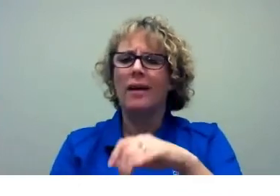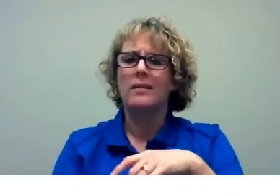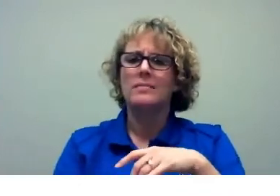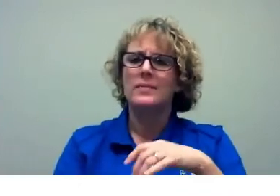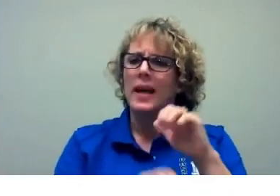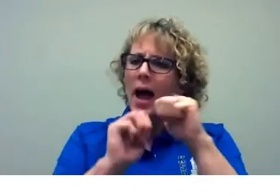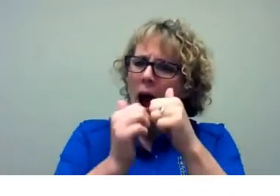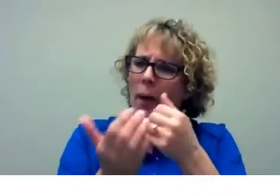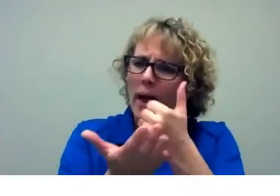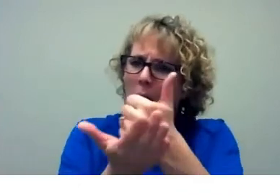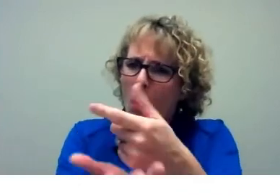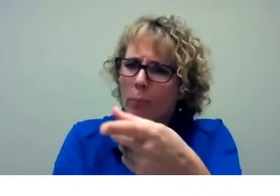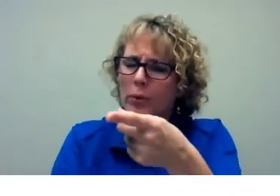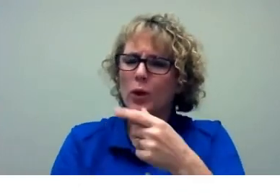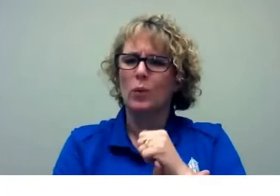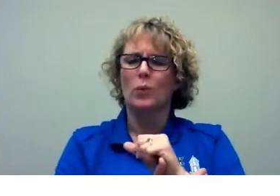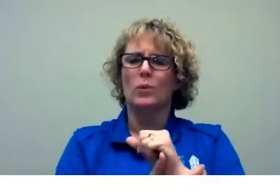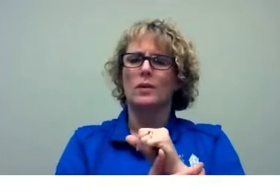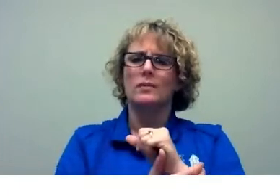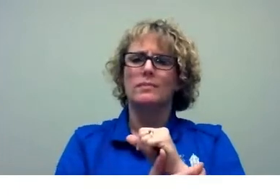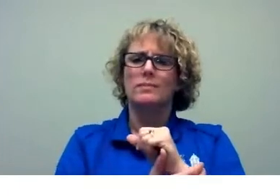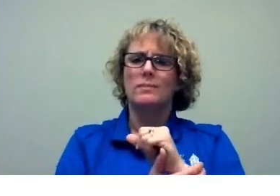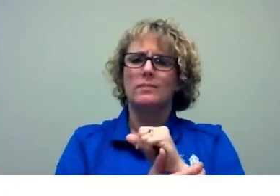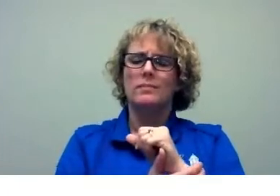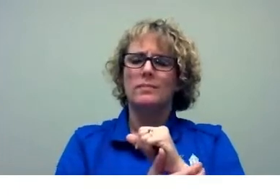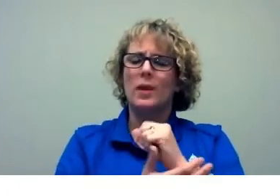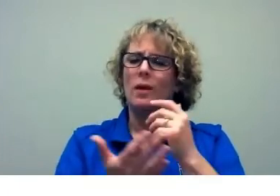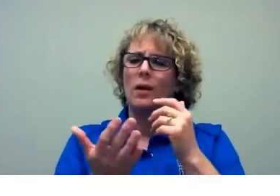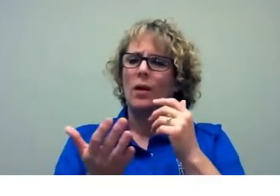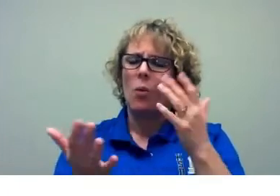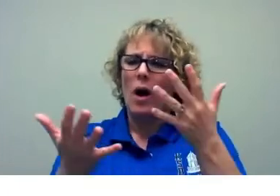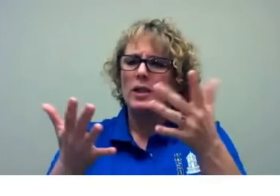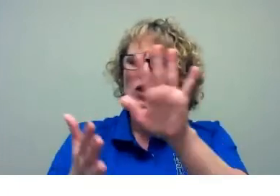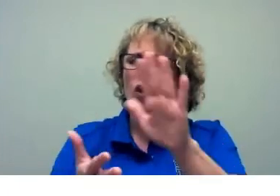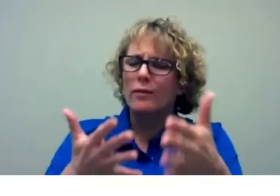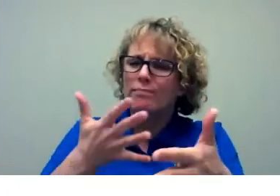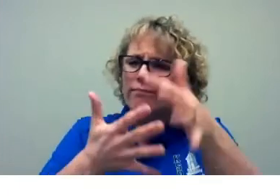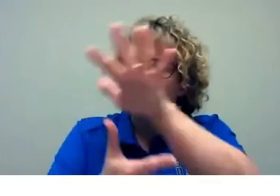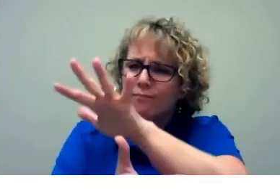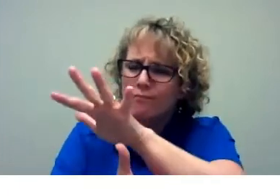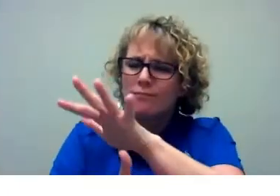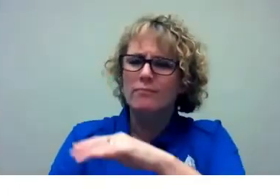Ask your peers questions like, how can I help you?